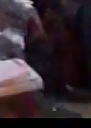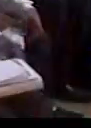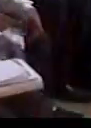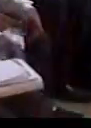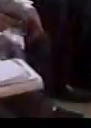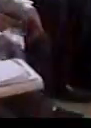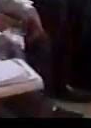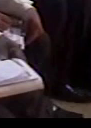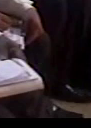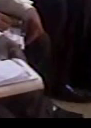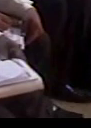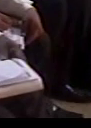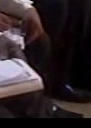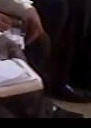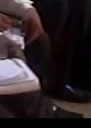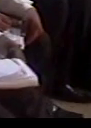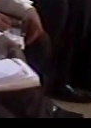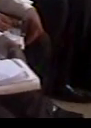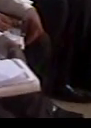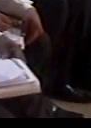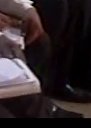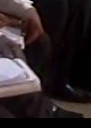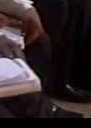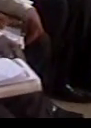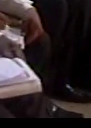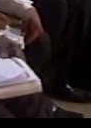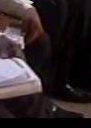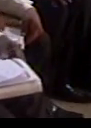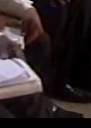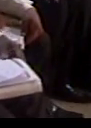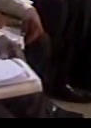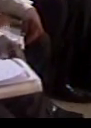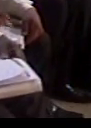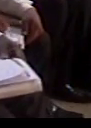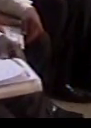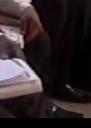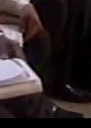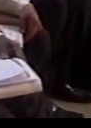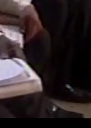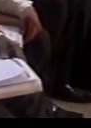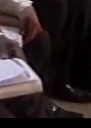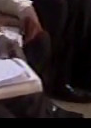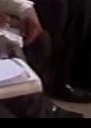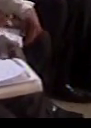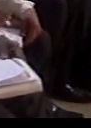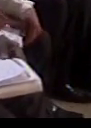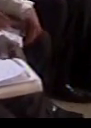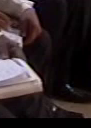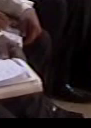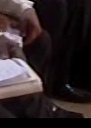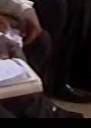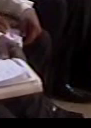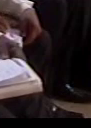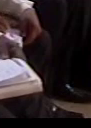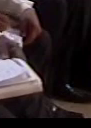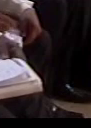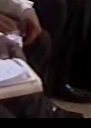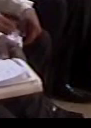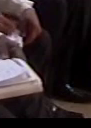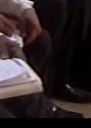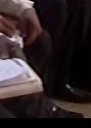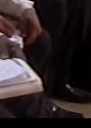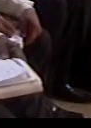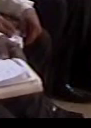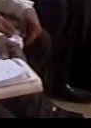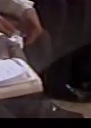unto you. Discouragement will vanish away. Weakness will vanish away. Fainting will